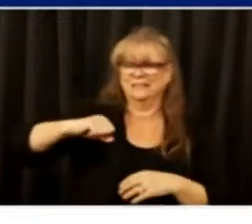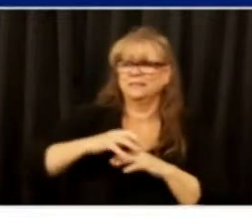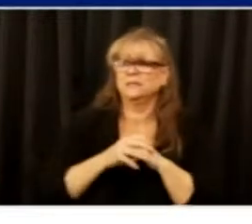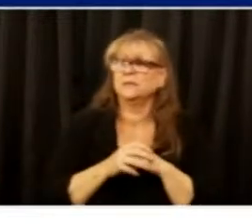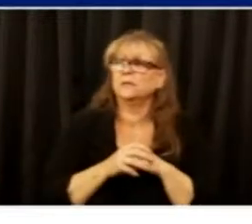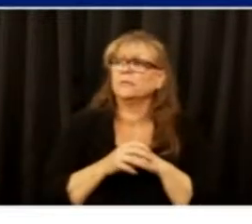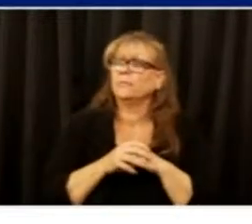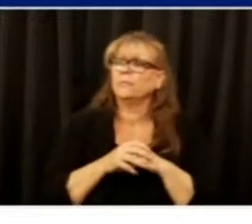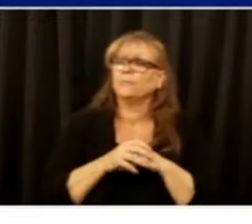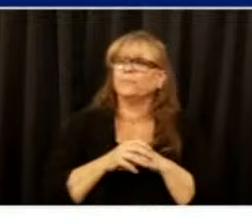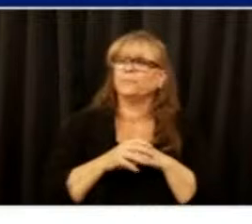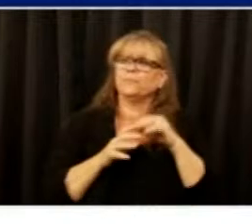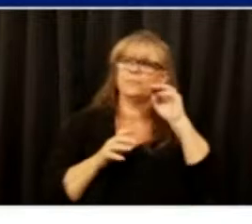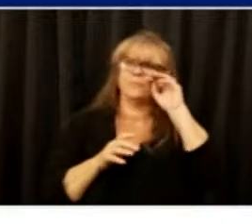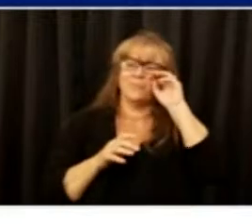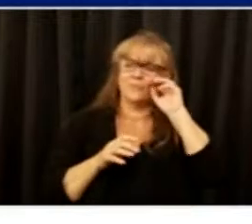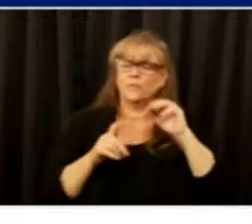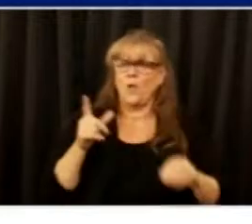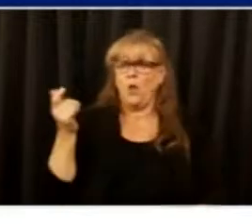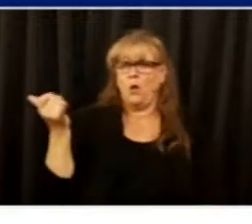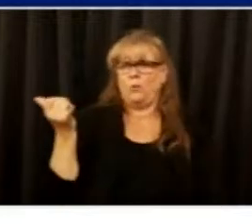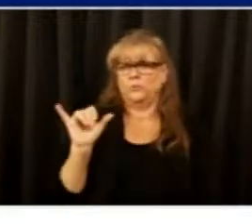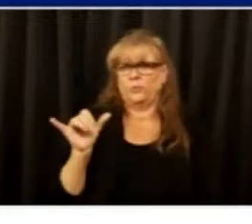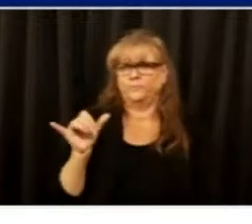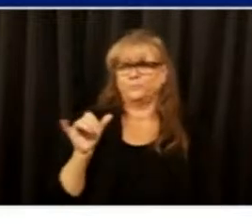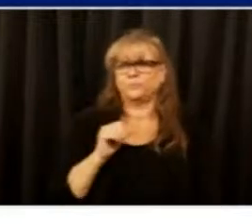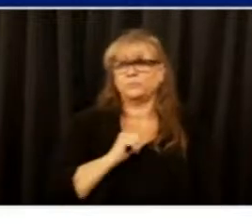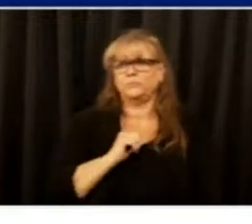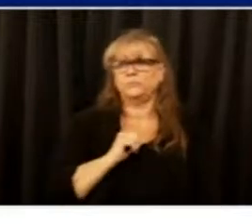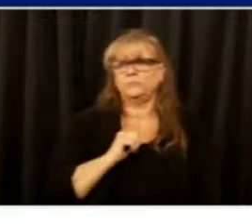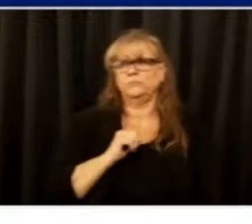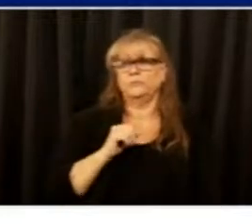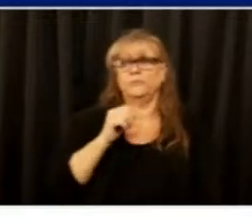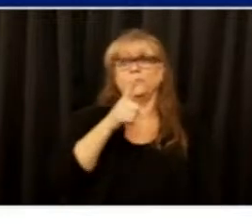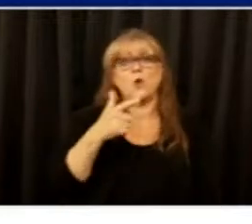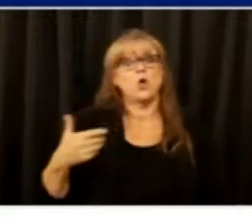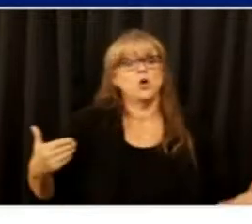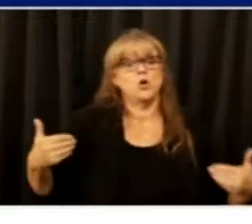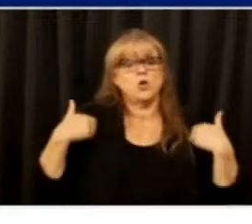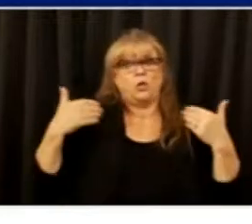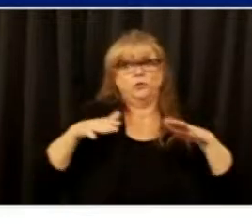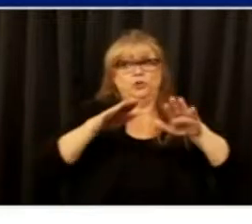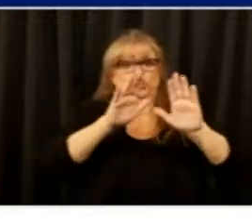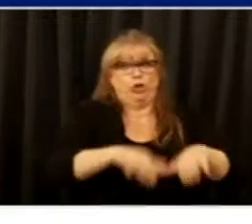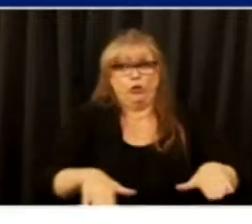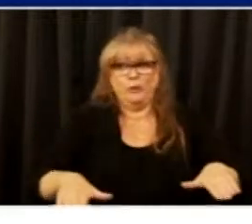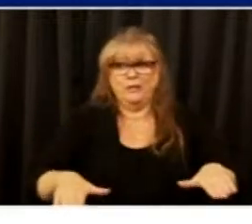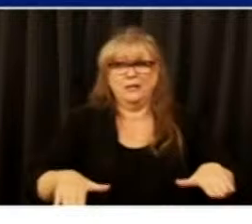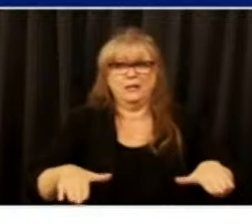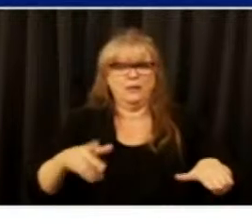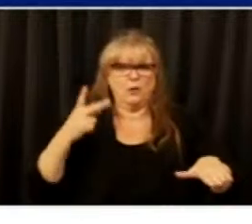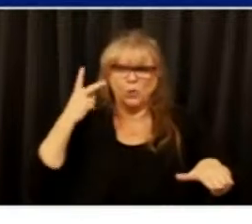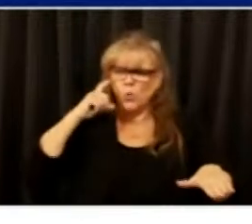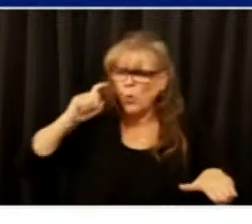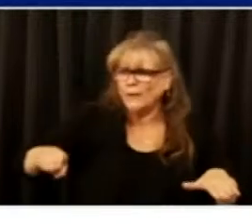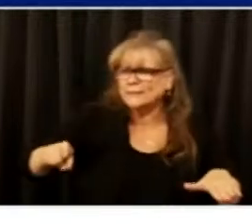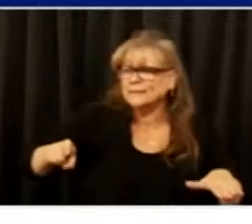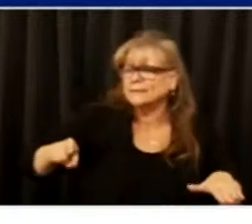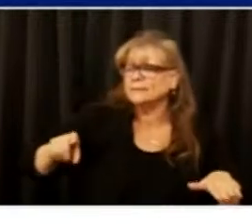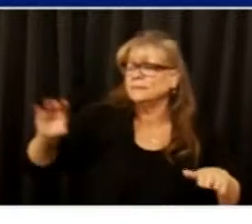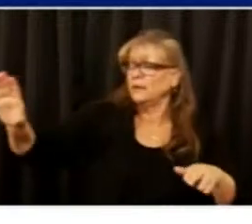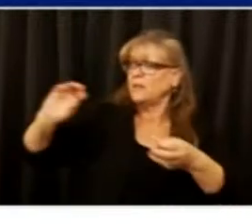But we're also seeing a decline in some rates among younger children. And we believe that that is probably indirect protection that is coming